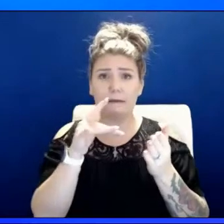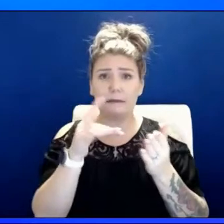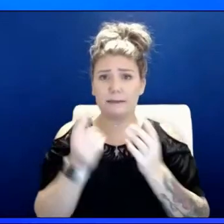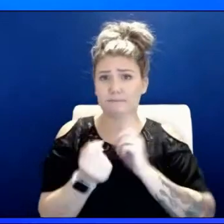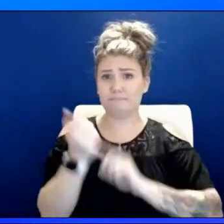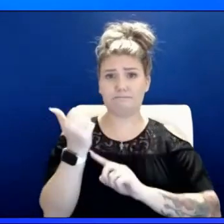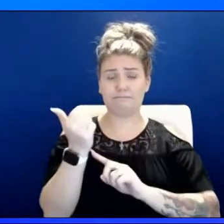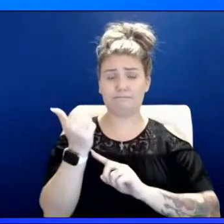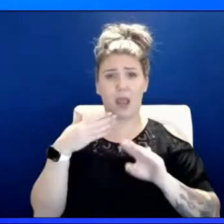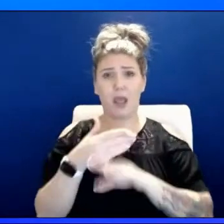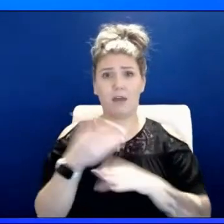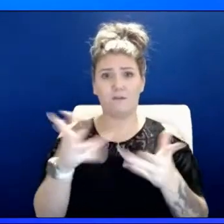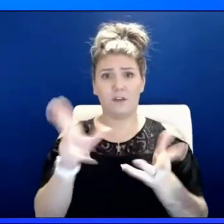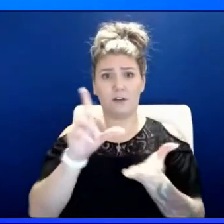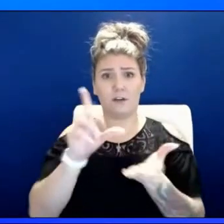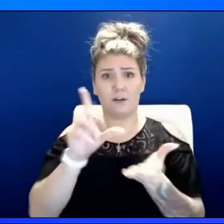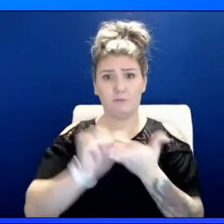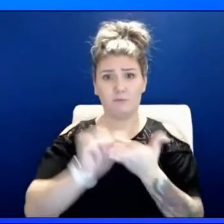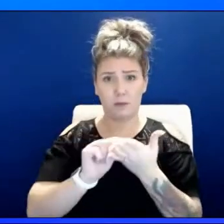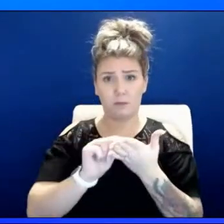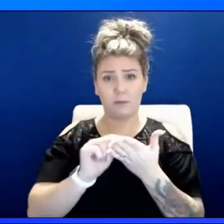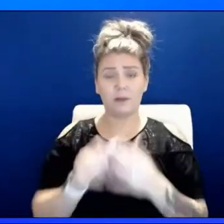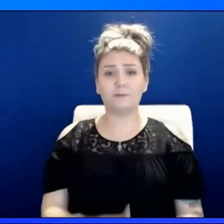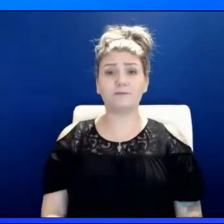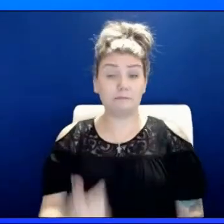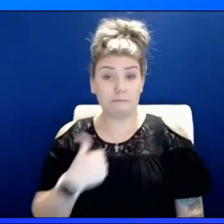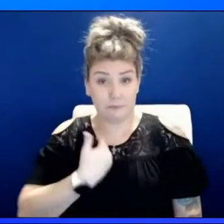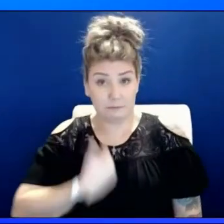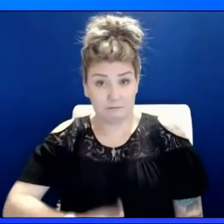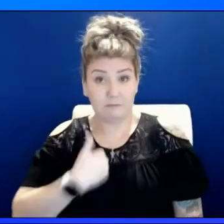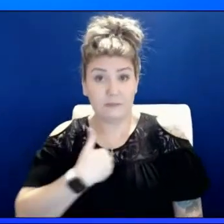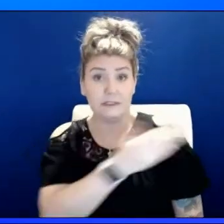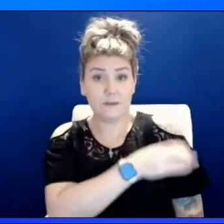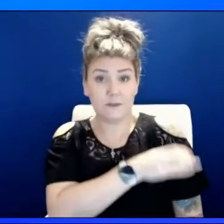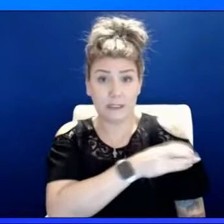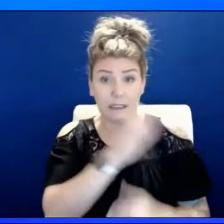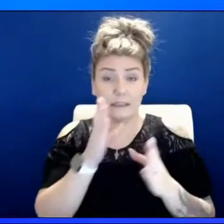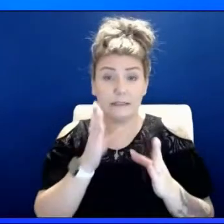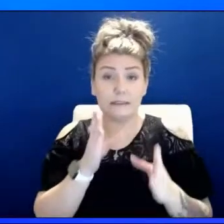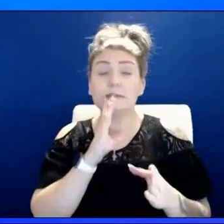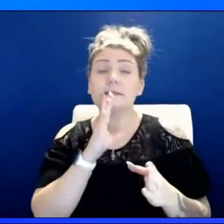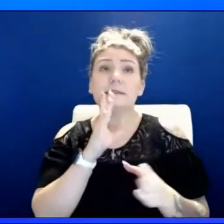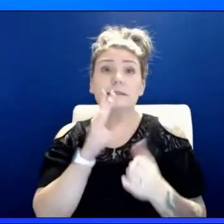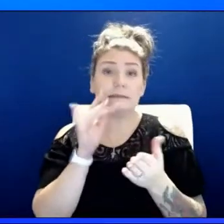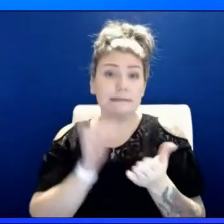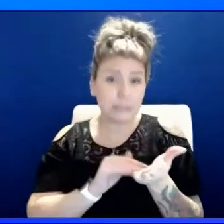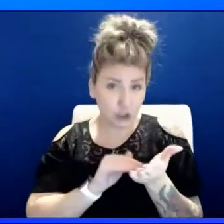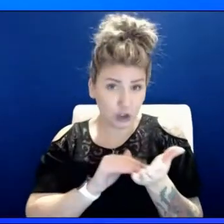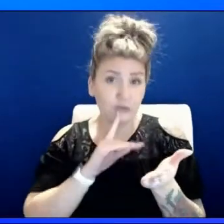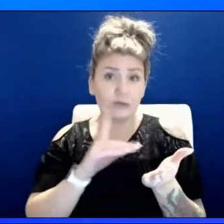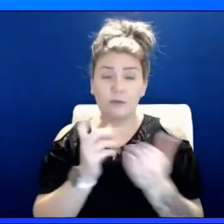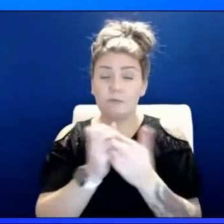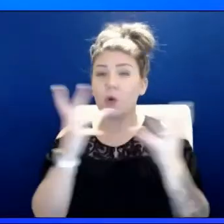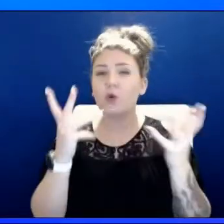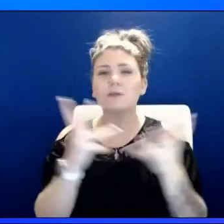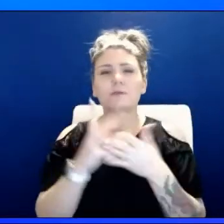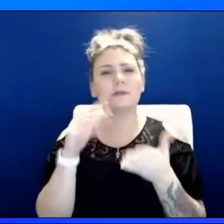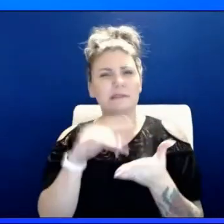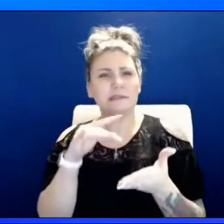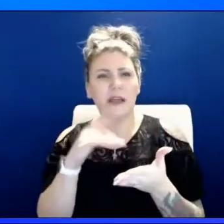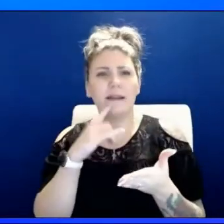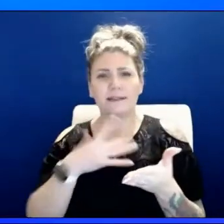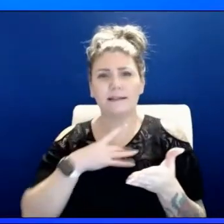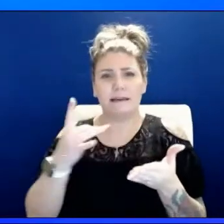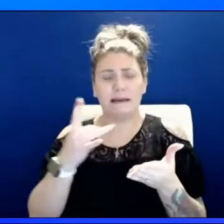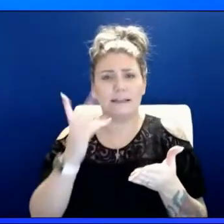published. I, as a clinician, like to see multiple studies. And that's one of the reasons is maybe one of